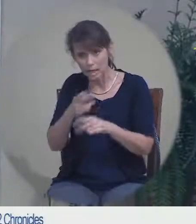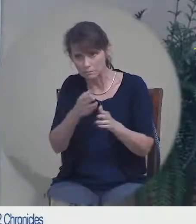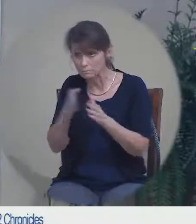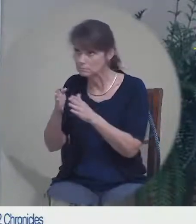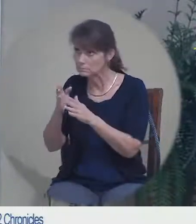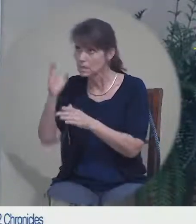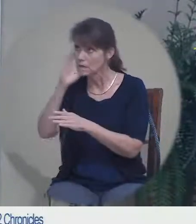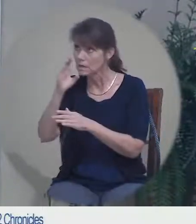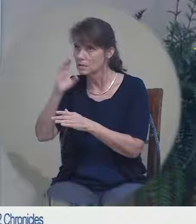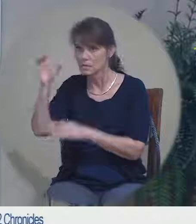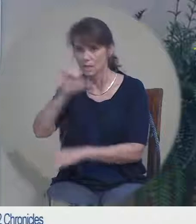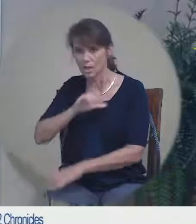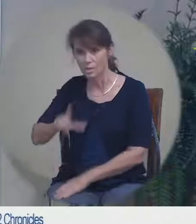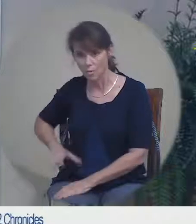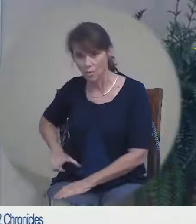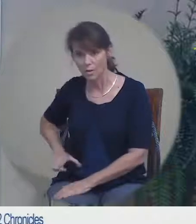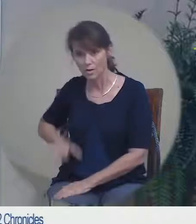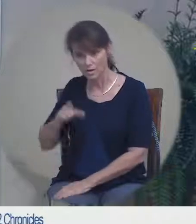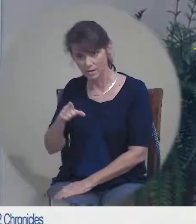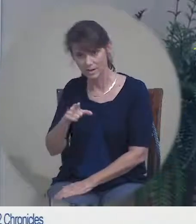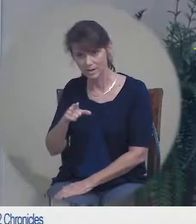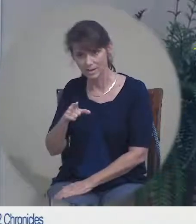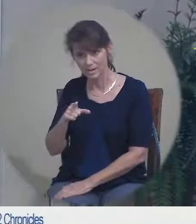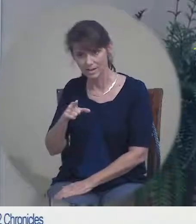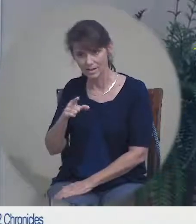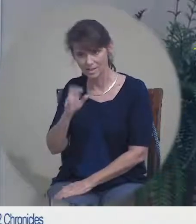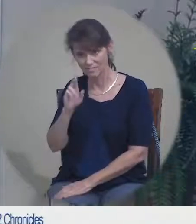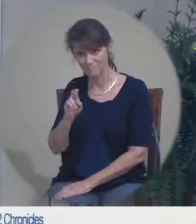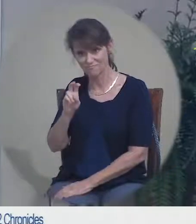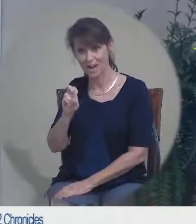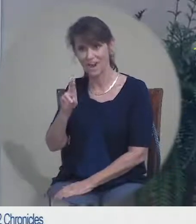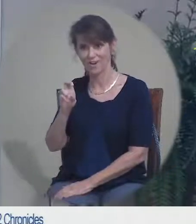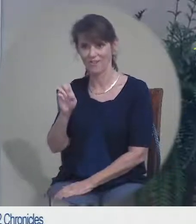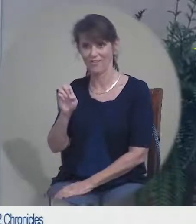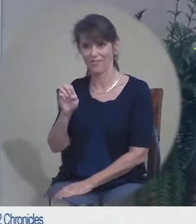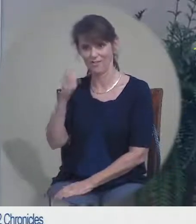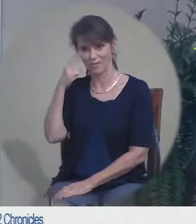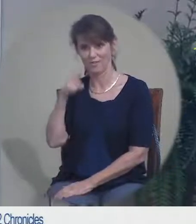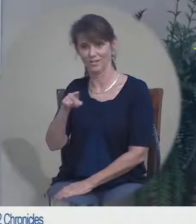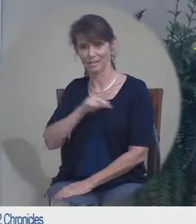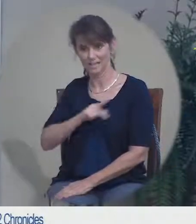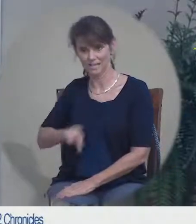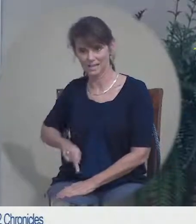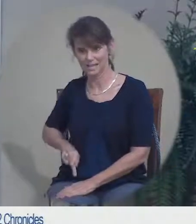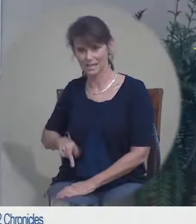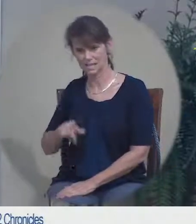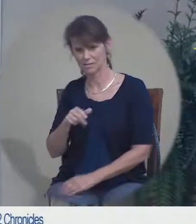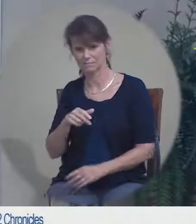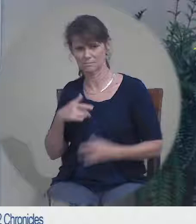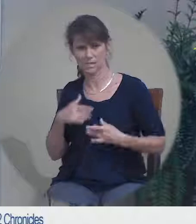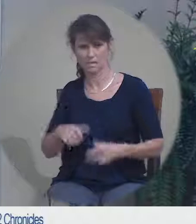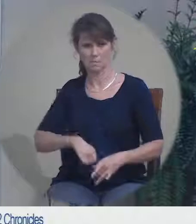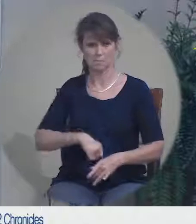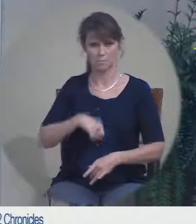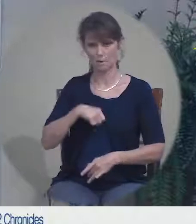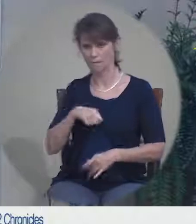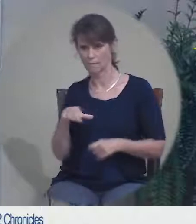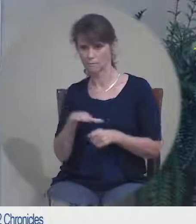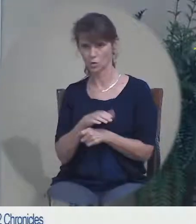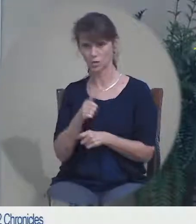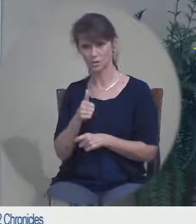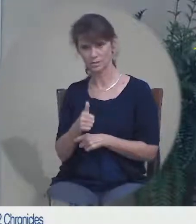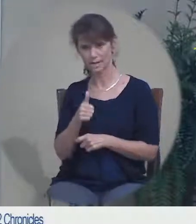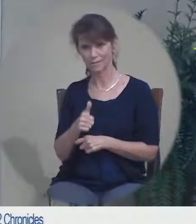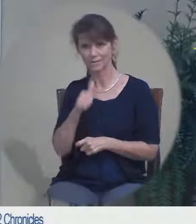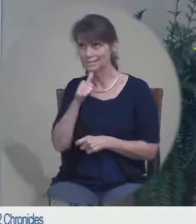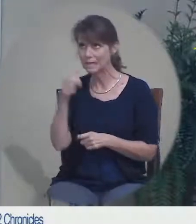That's unusual about Jehoahaz. And it's noteworthy because most of the kings were so prideful and full of themselves, they would